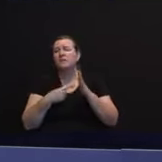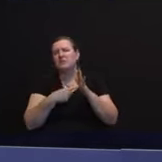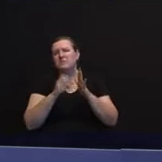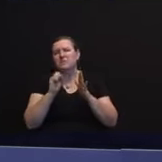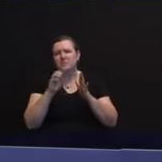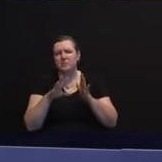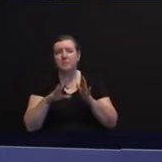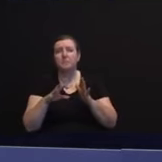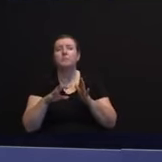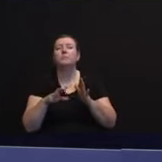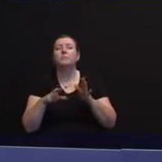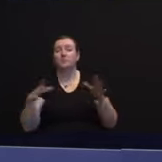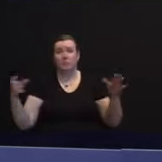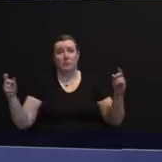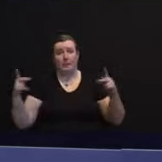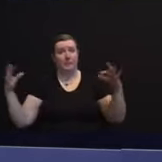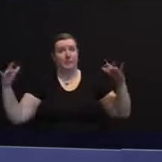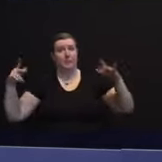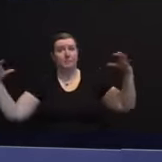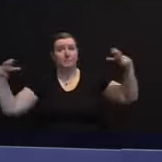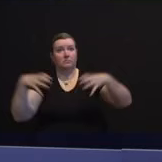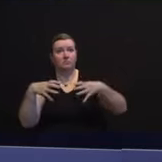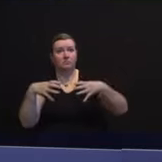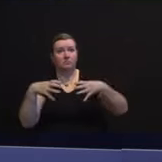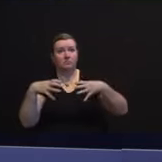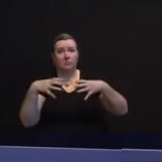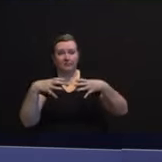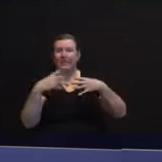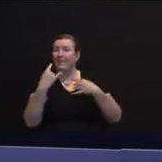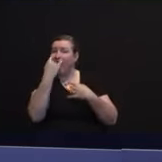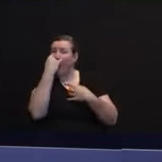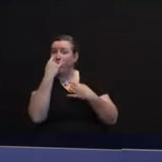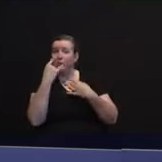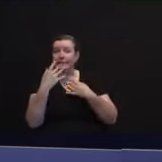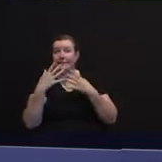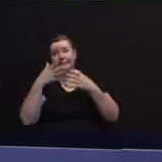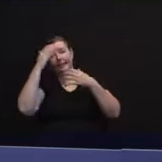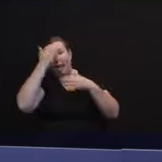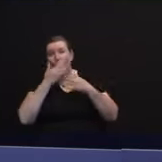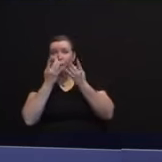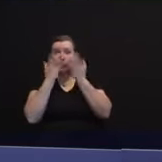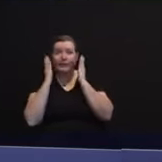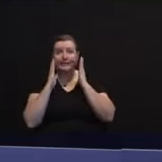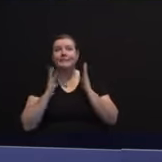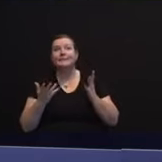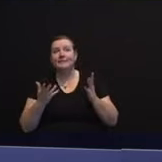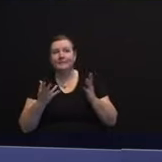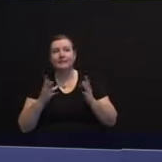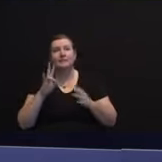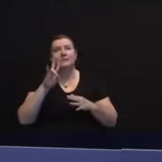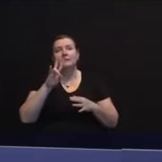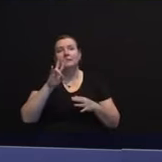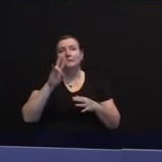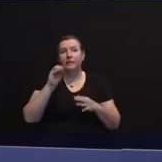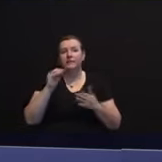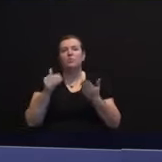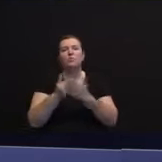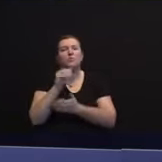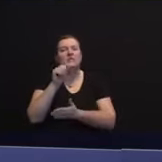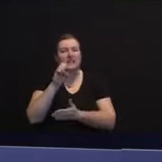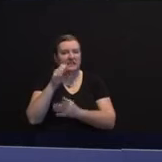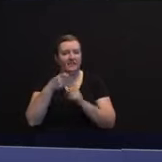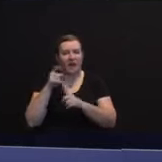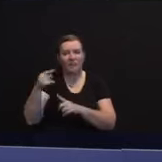parties, have led to nearly 70 cases in Union, Gloucester, Somerset, Essex, and Cumberland